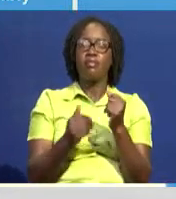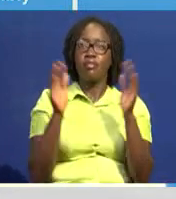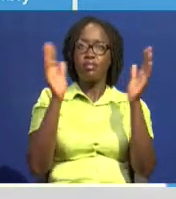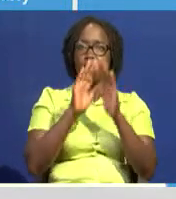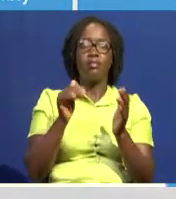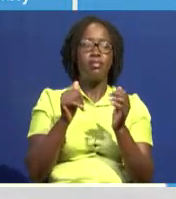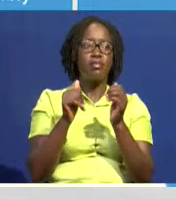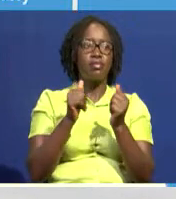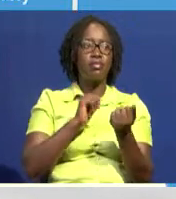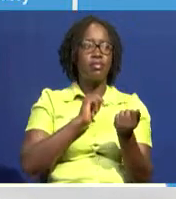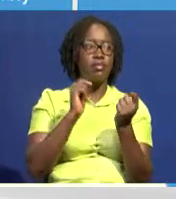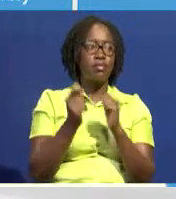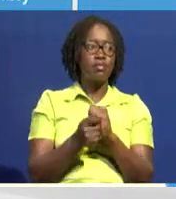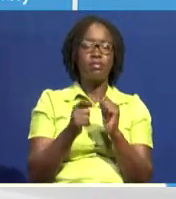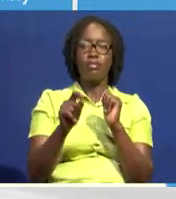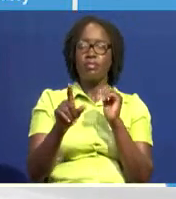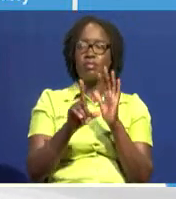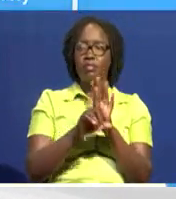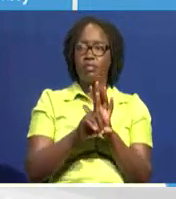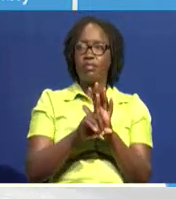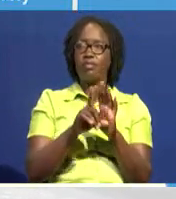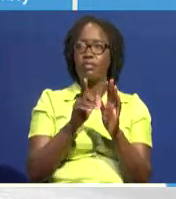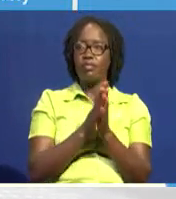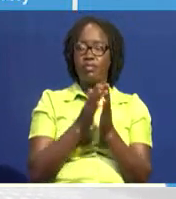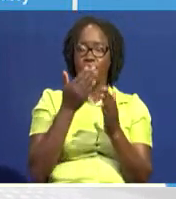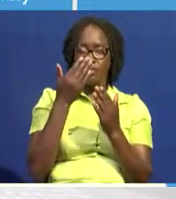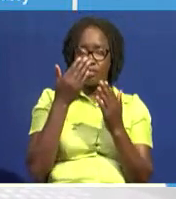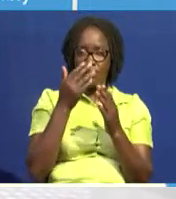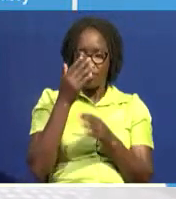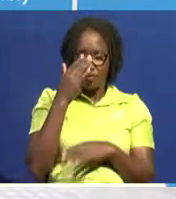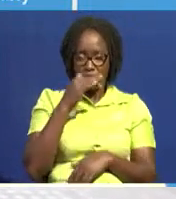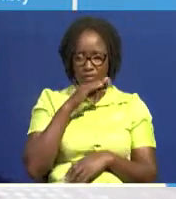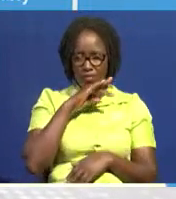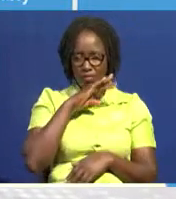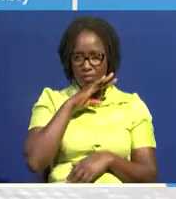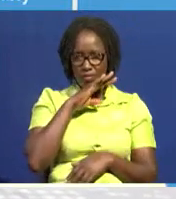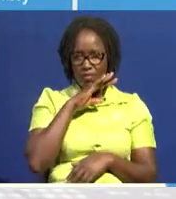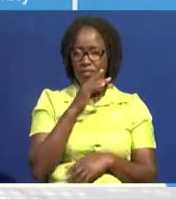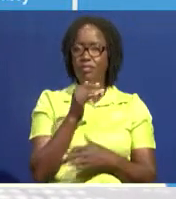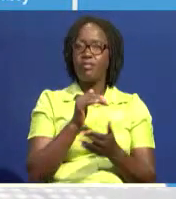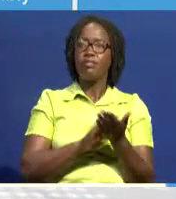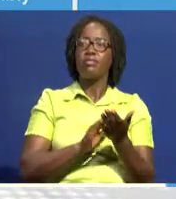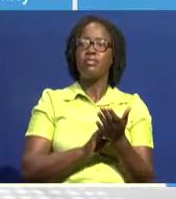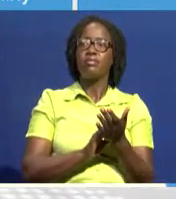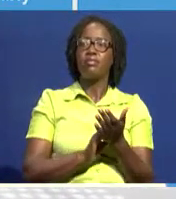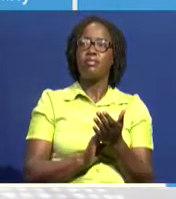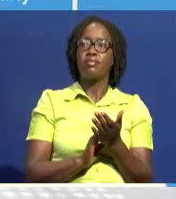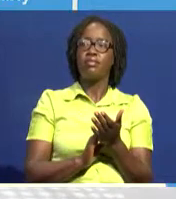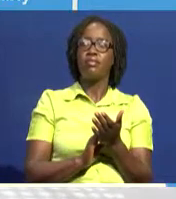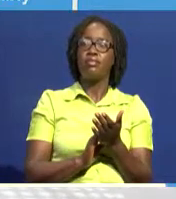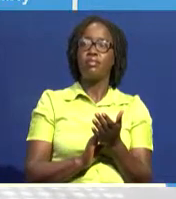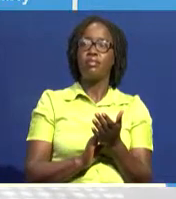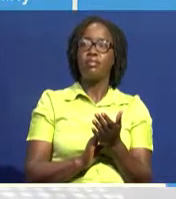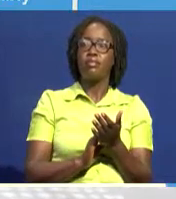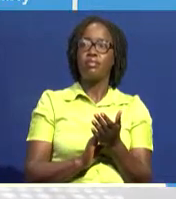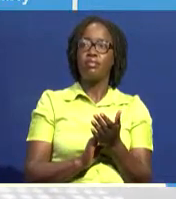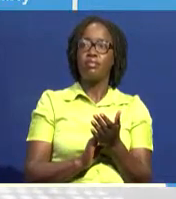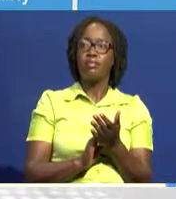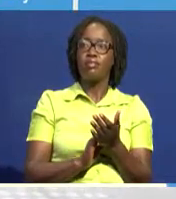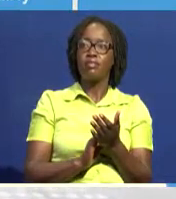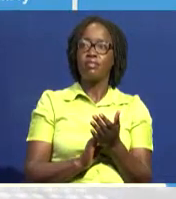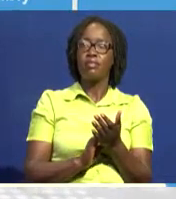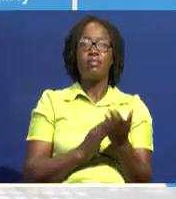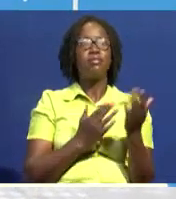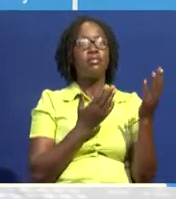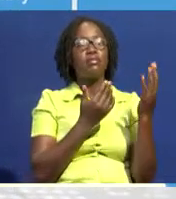of climate change, biodiversity loss, and pollution. With those few remarks, I will stop there and